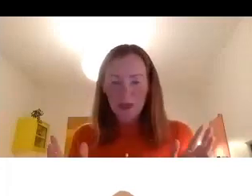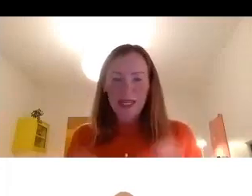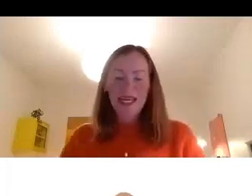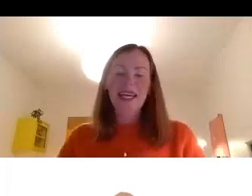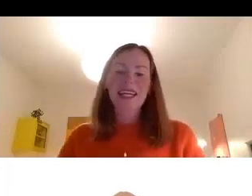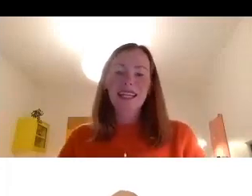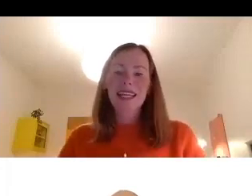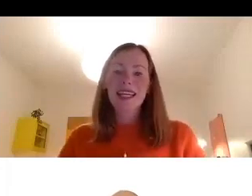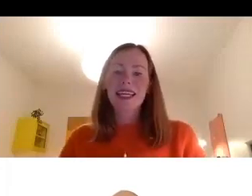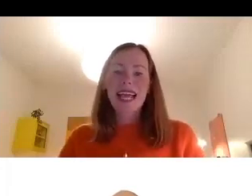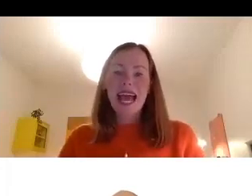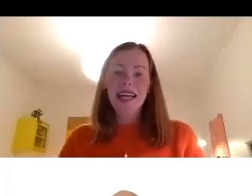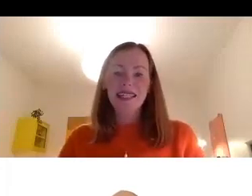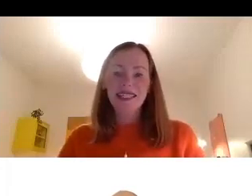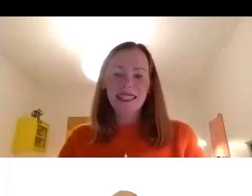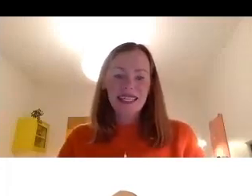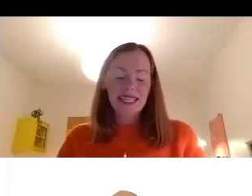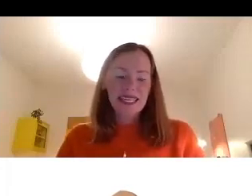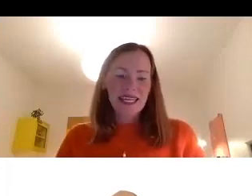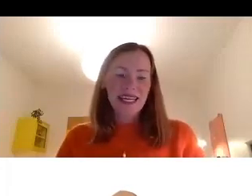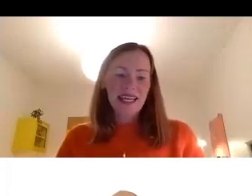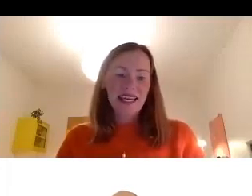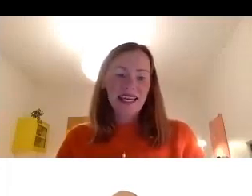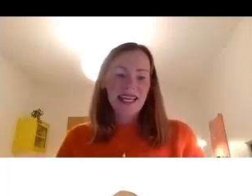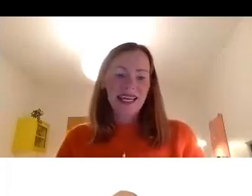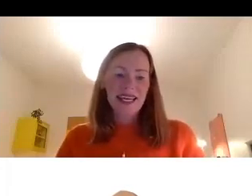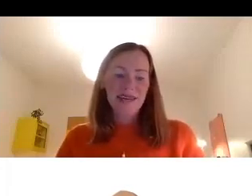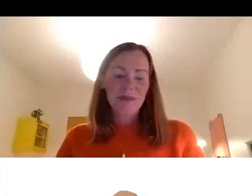gypsum thing